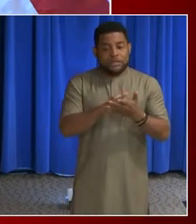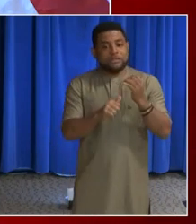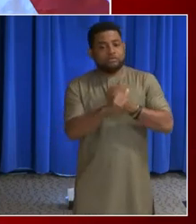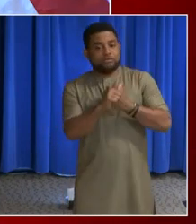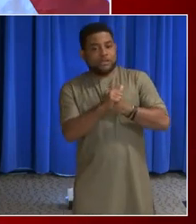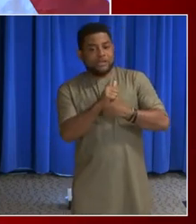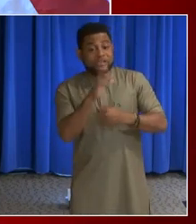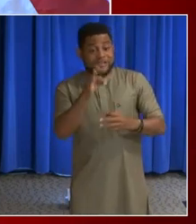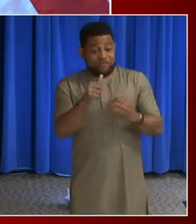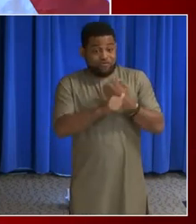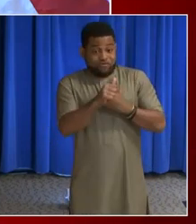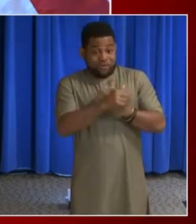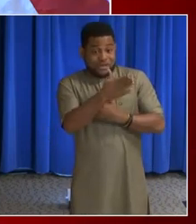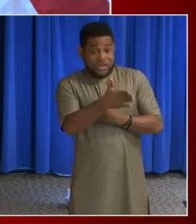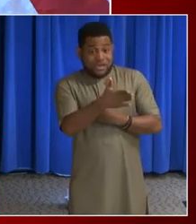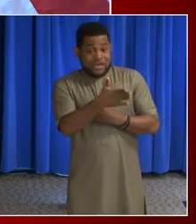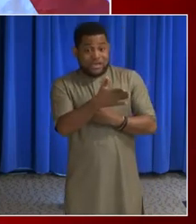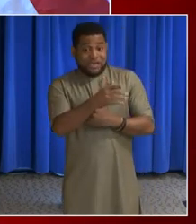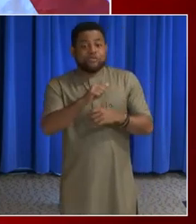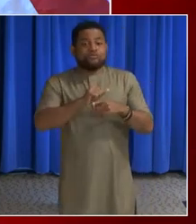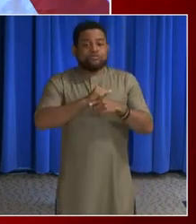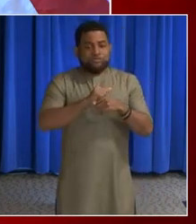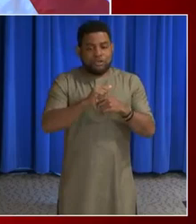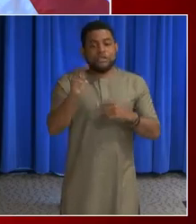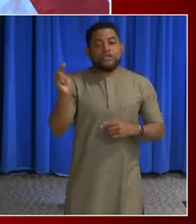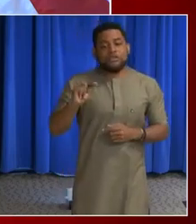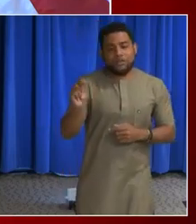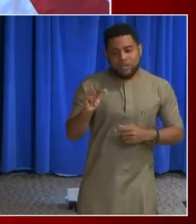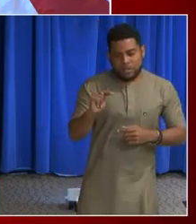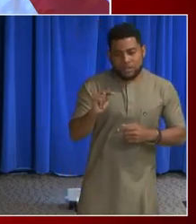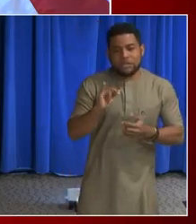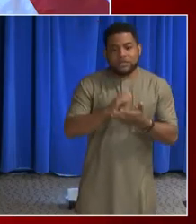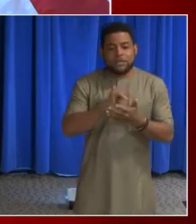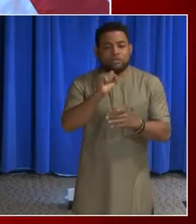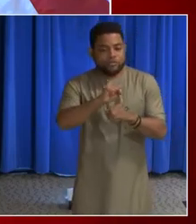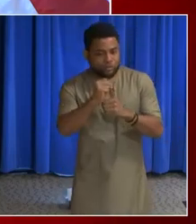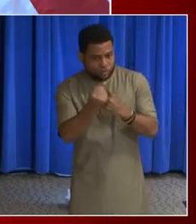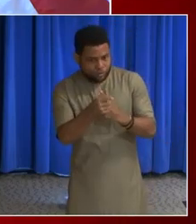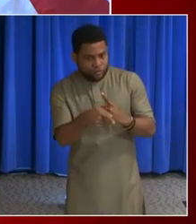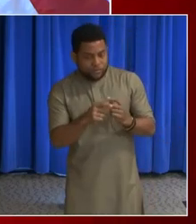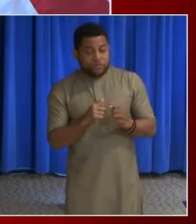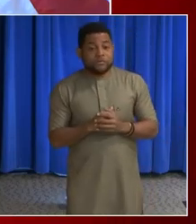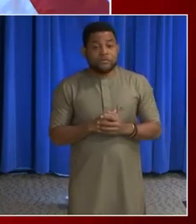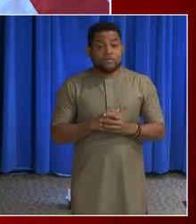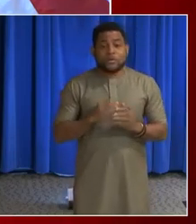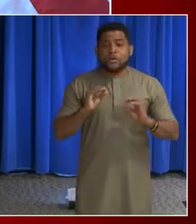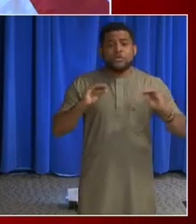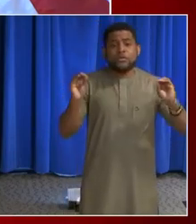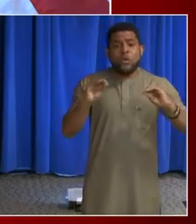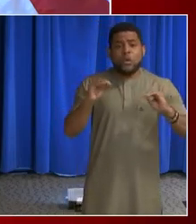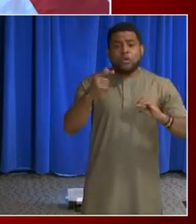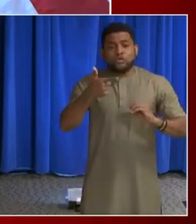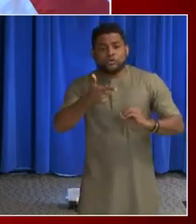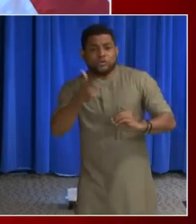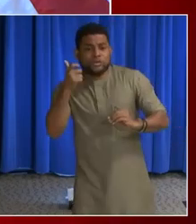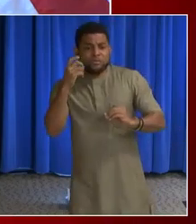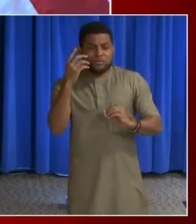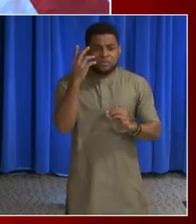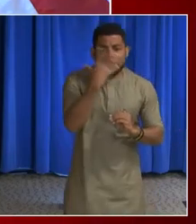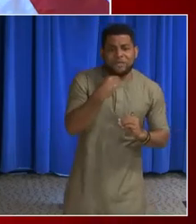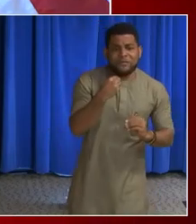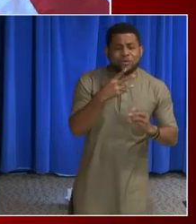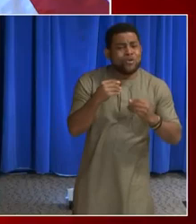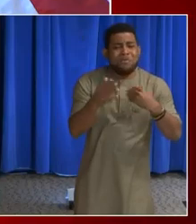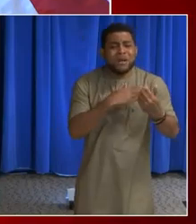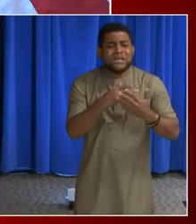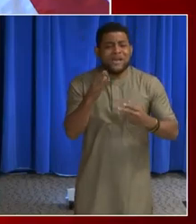That's how officers are trained. So when you're talking about a person's body, I mean, no shooting is pretty, right? I don't care where the shot is. If it's in the foot,